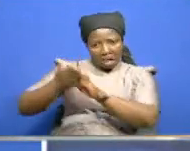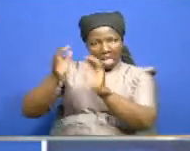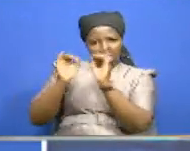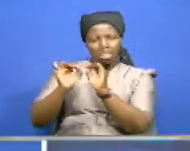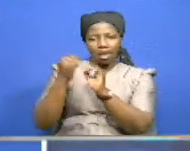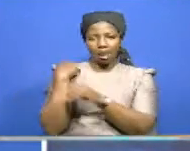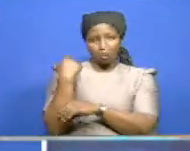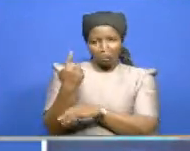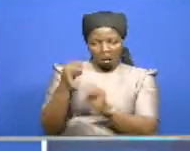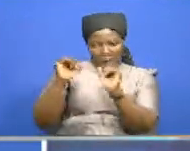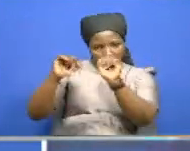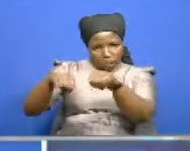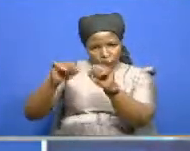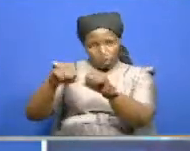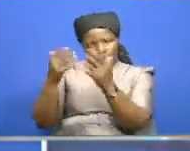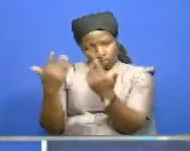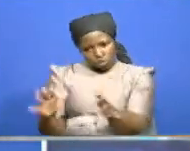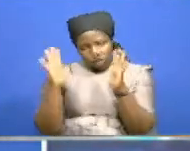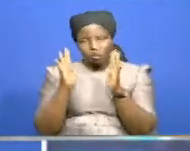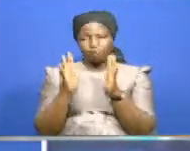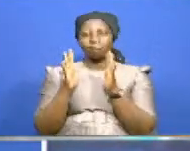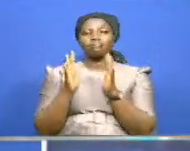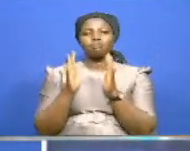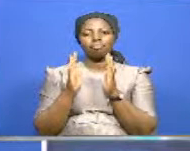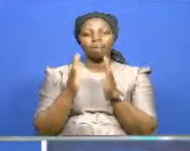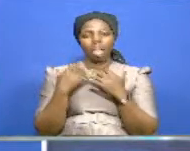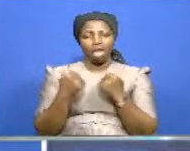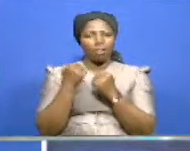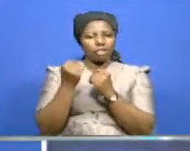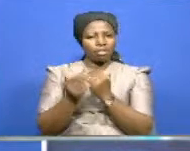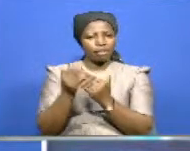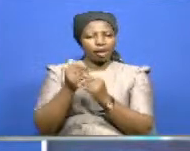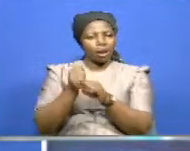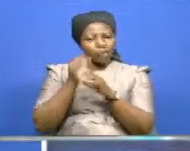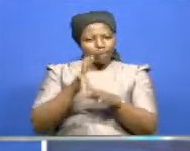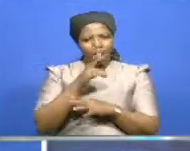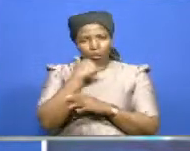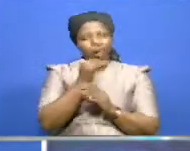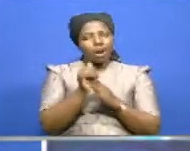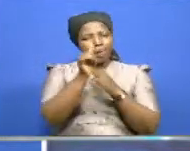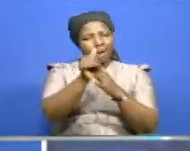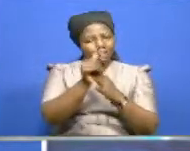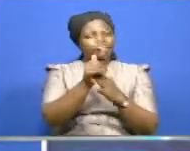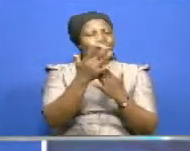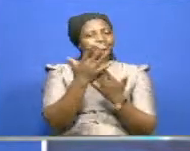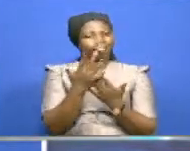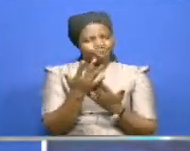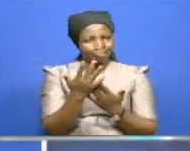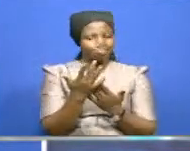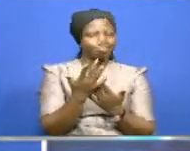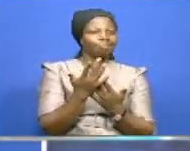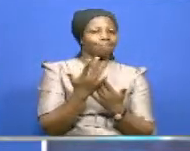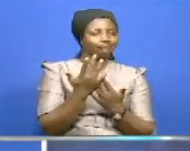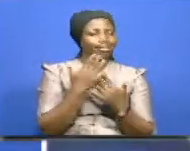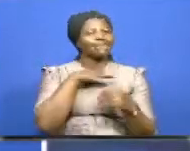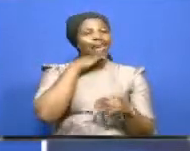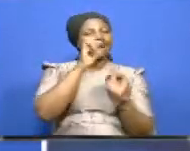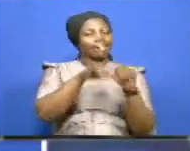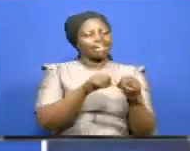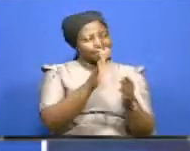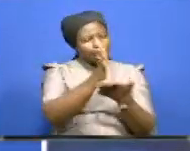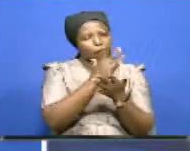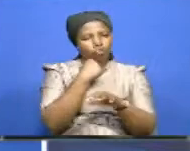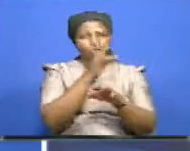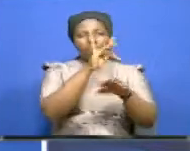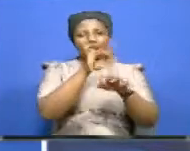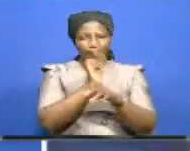likely going to lose the frontline healthcare workers. Some now are infected and a majority in quarantine.